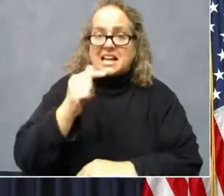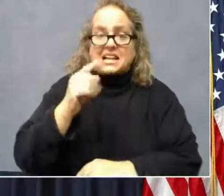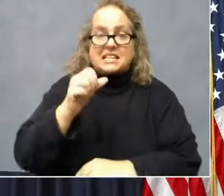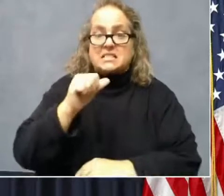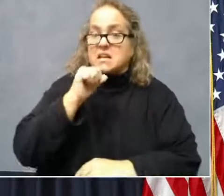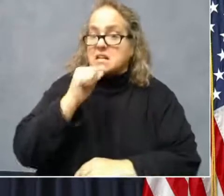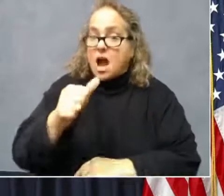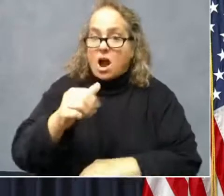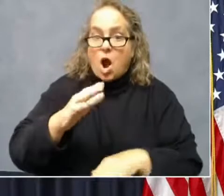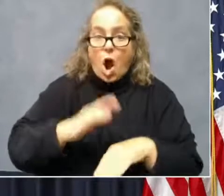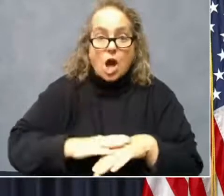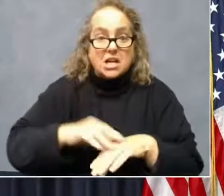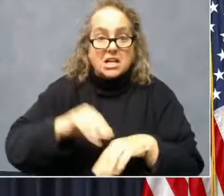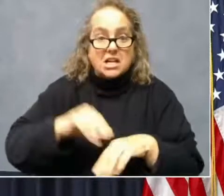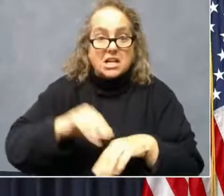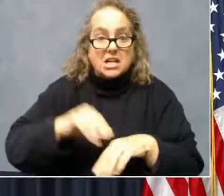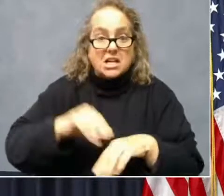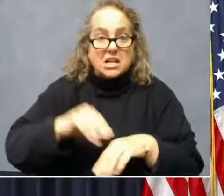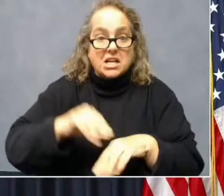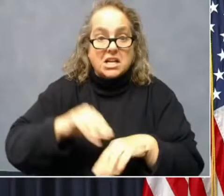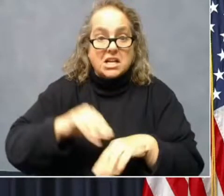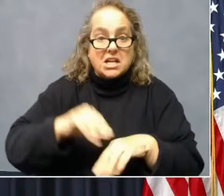brief supporting the step we took was